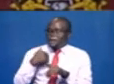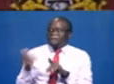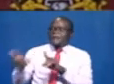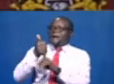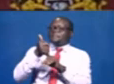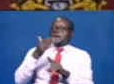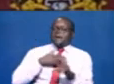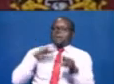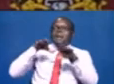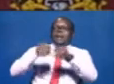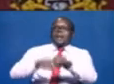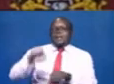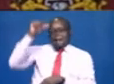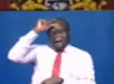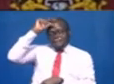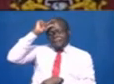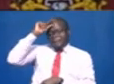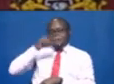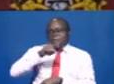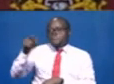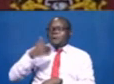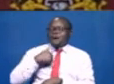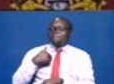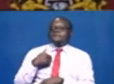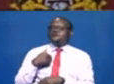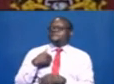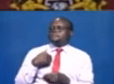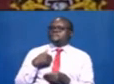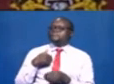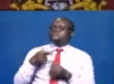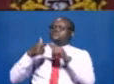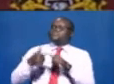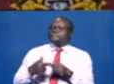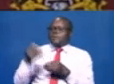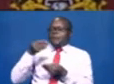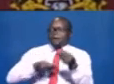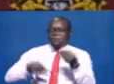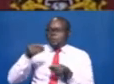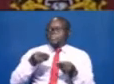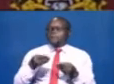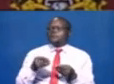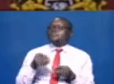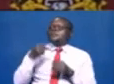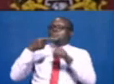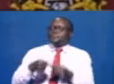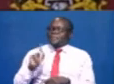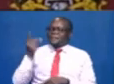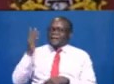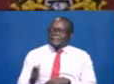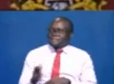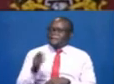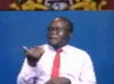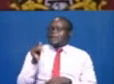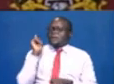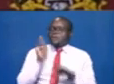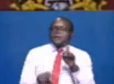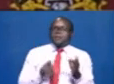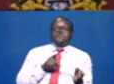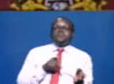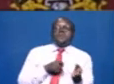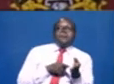state. You have strangled our economy, strangulated Kenyans to an extent that they cannot afford